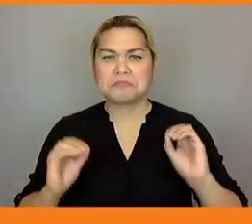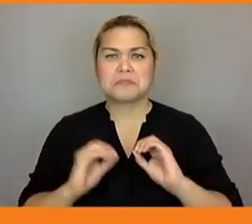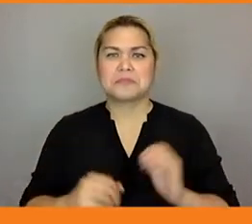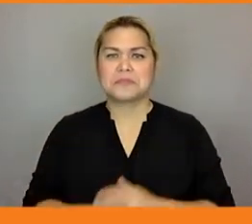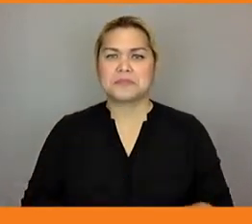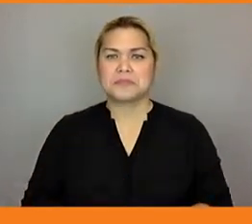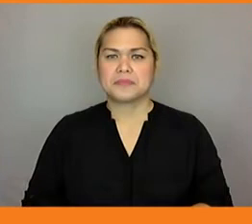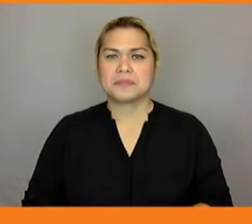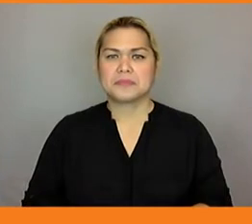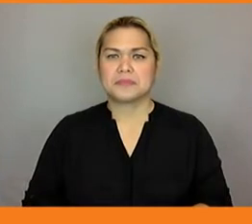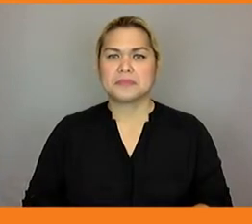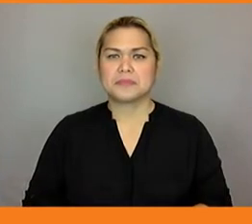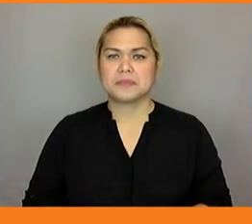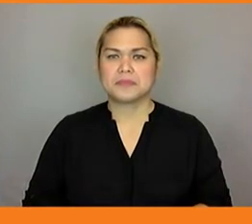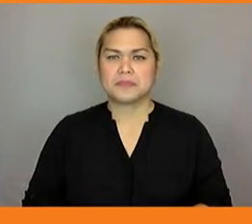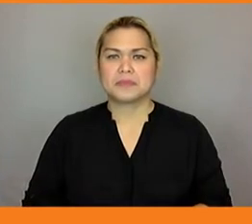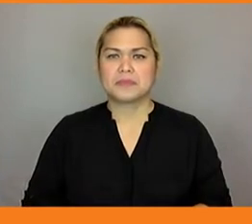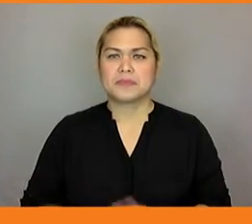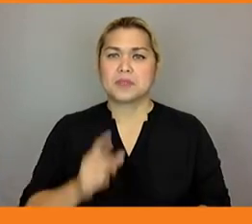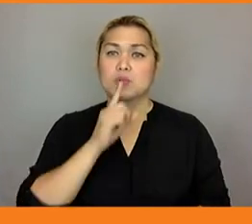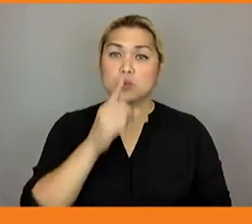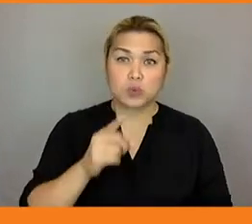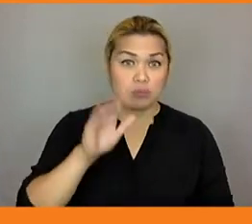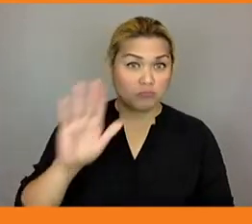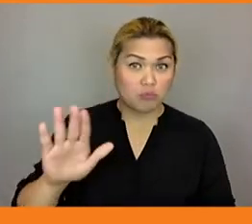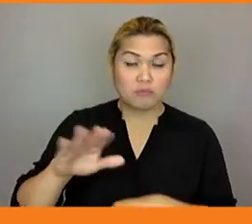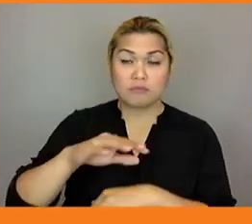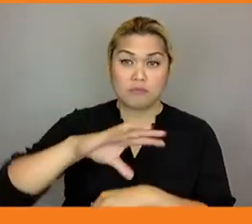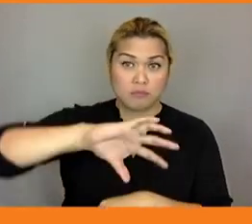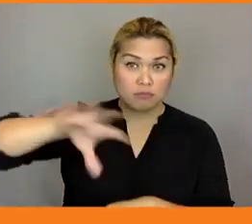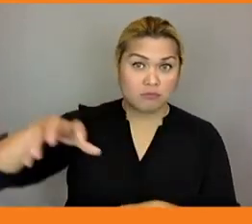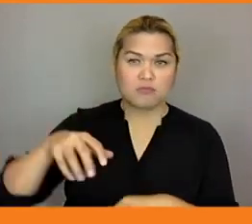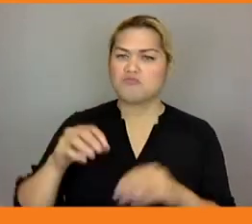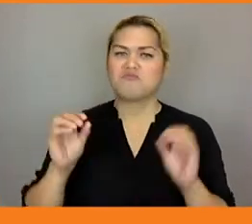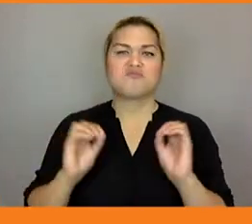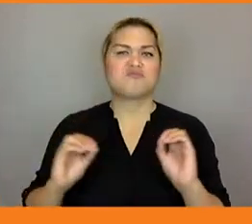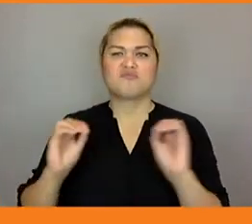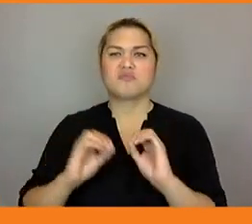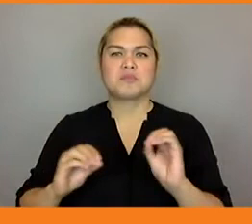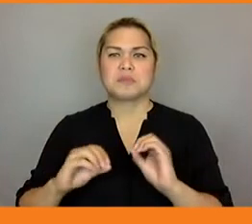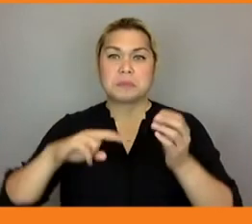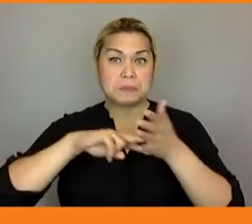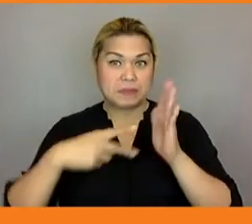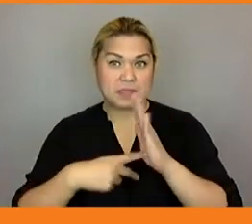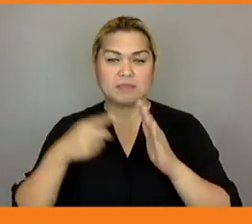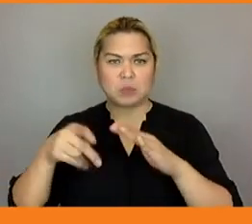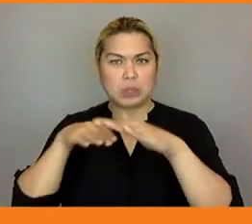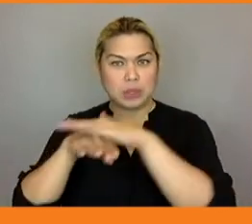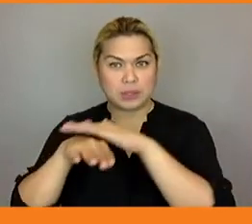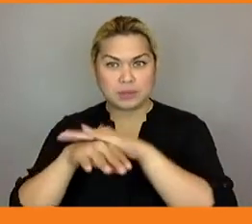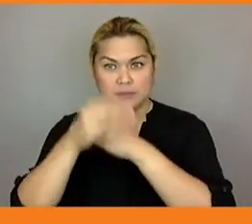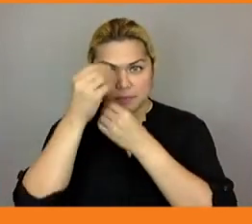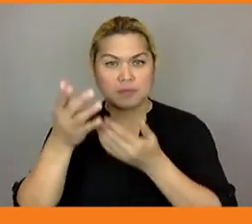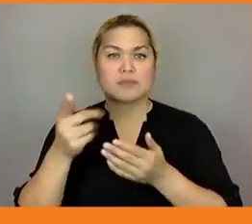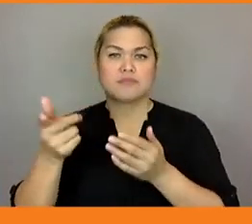the buffer zone has not determined it, and not informed about additional revenues and services through benefit sharing schemes.